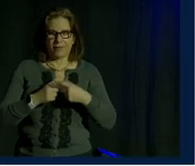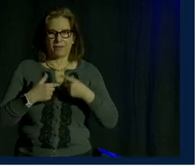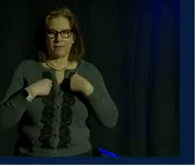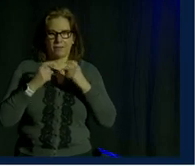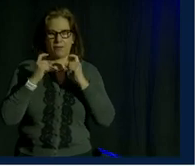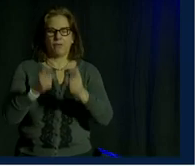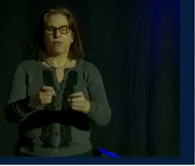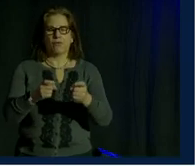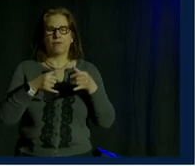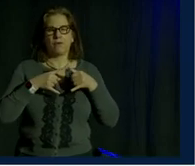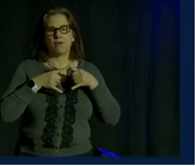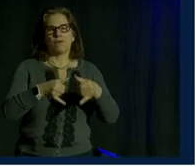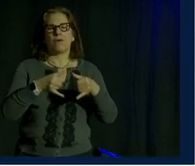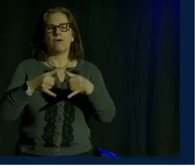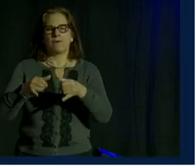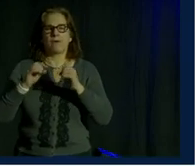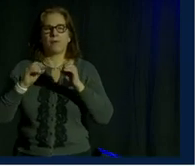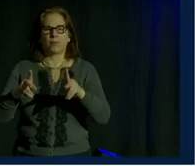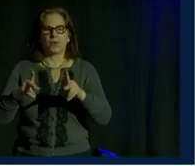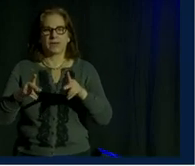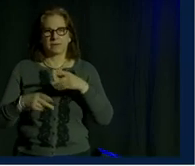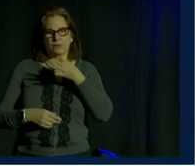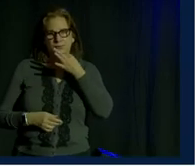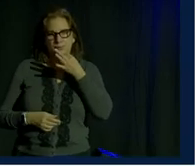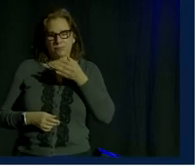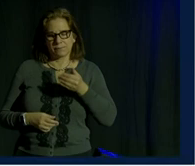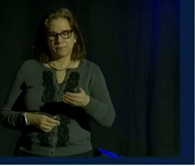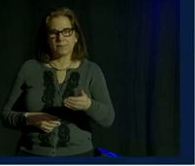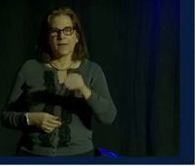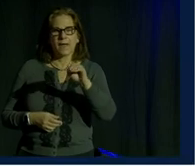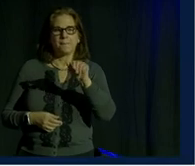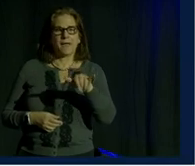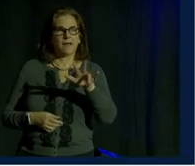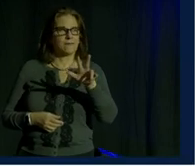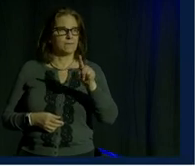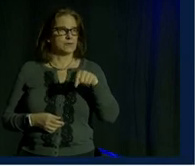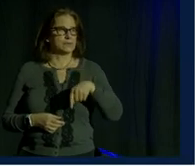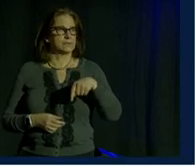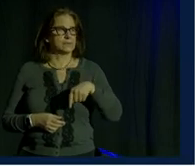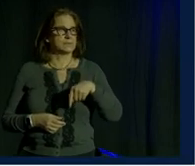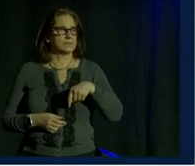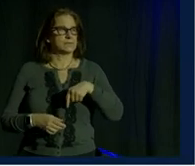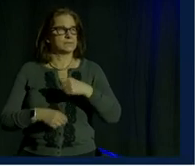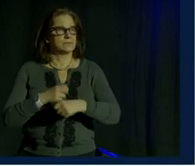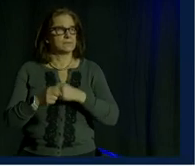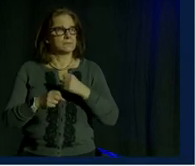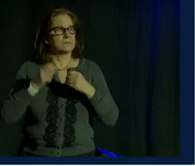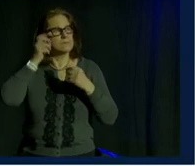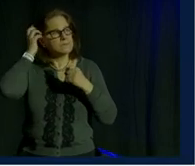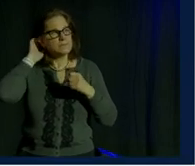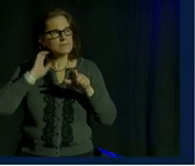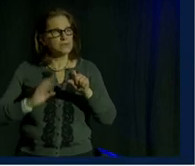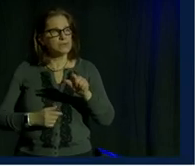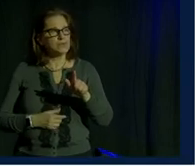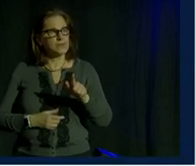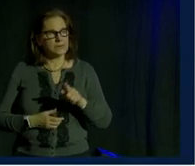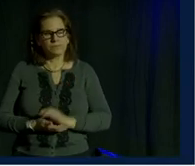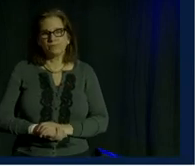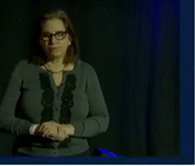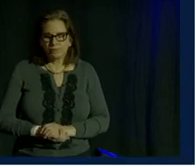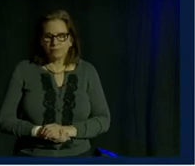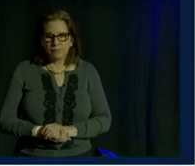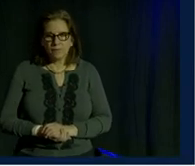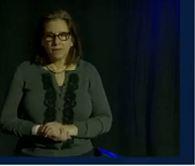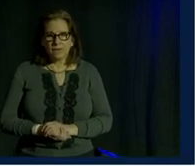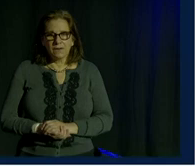year. Thank you for the opportunity, and now it is my pleasure to introduce one of the hardest working men in affordable housing, Mr. Tyrone